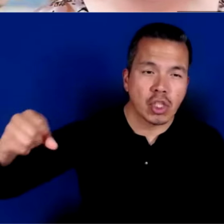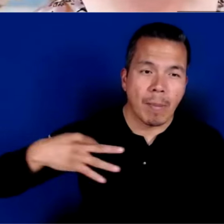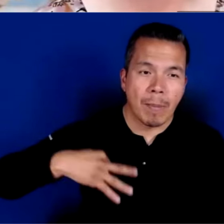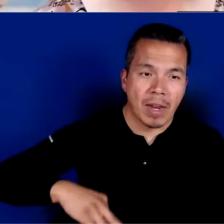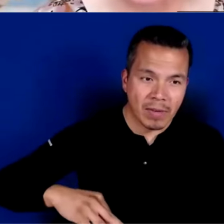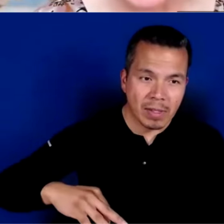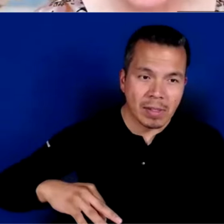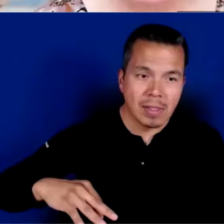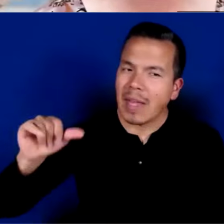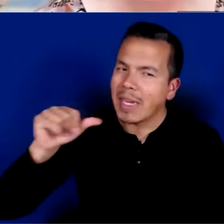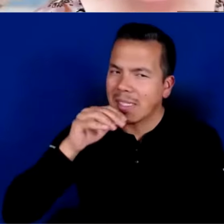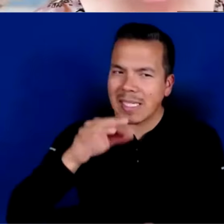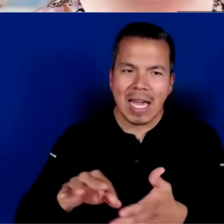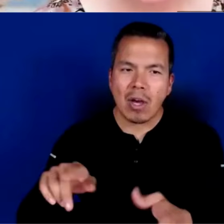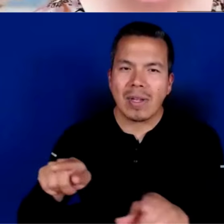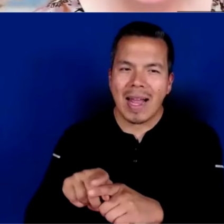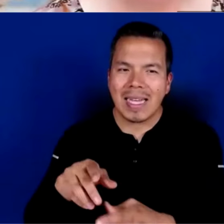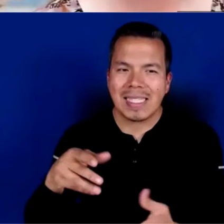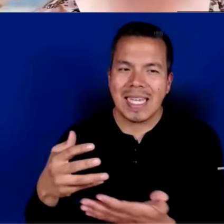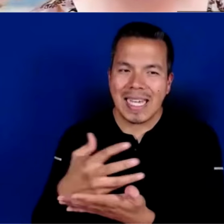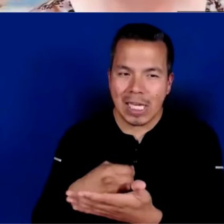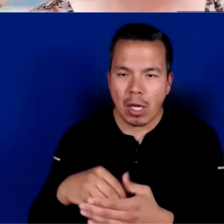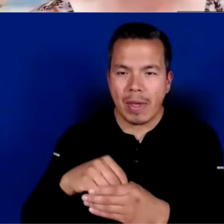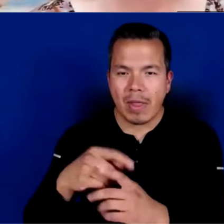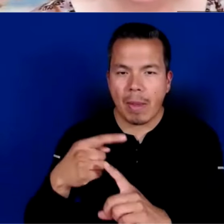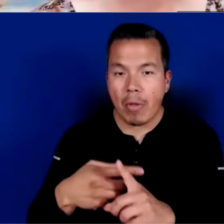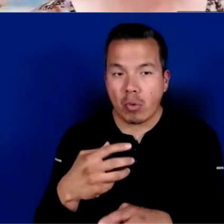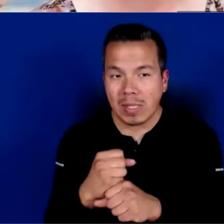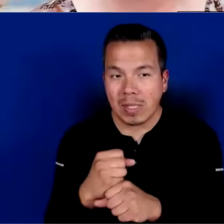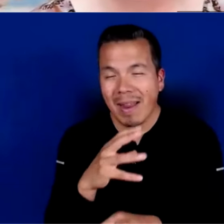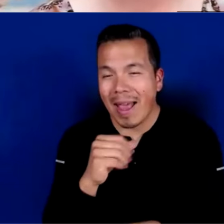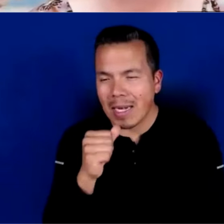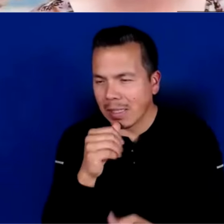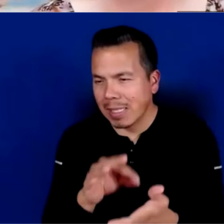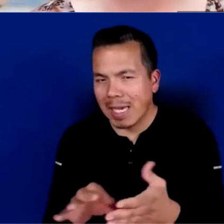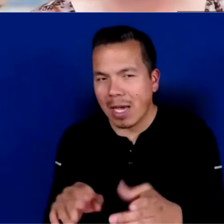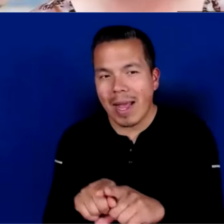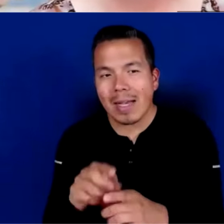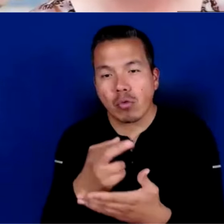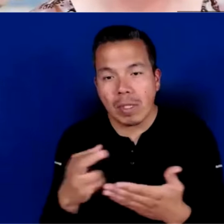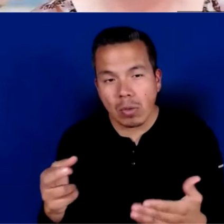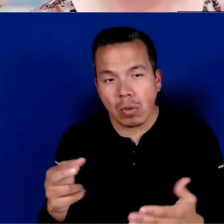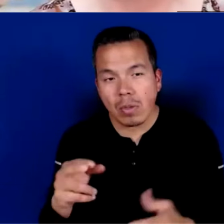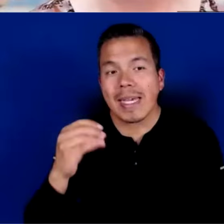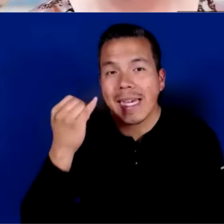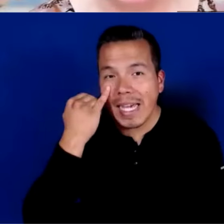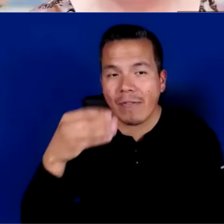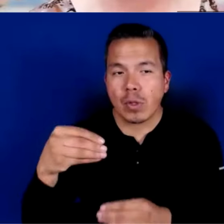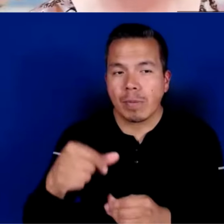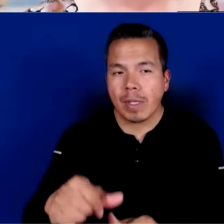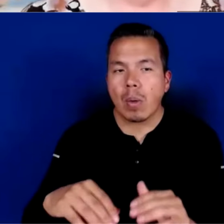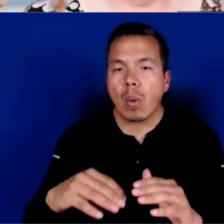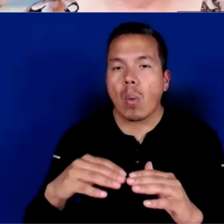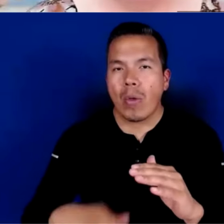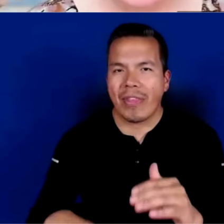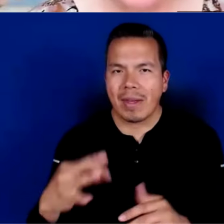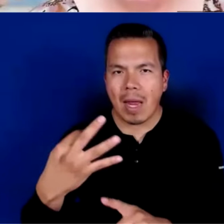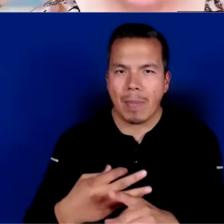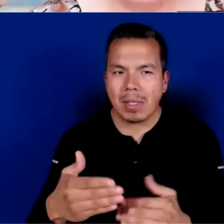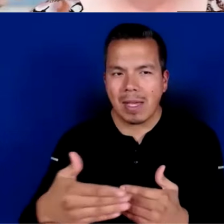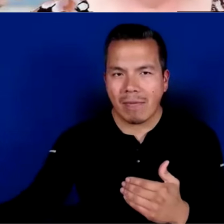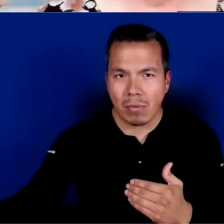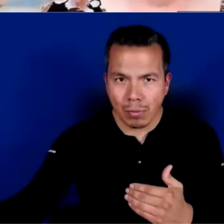it doesn't count as income in the month you receive it. And it doesn't count as a resource as long as you spend it within 9 months. So